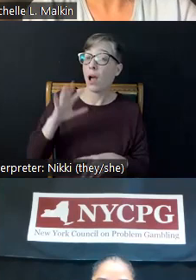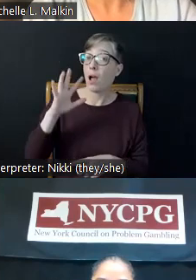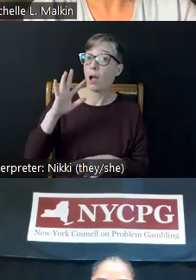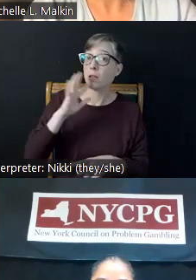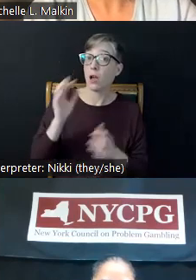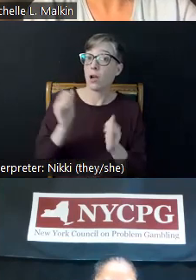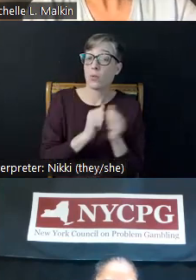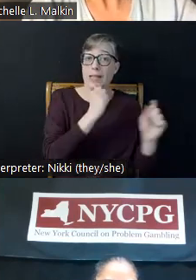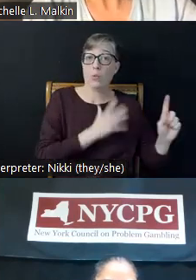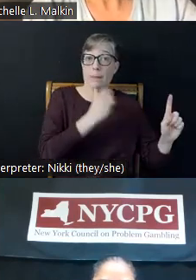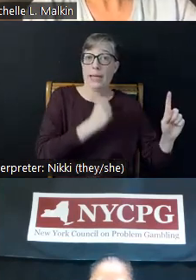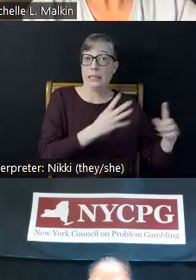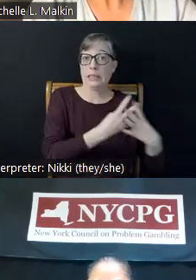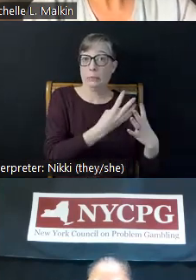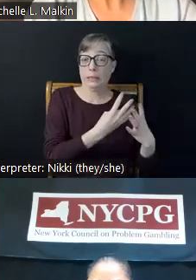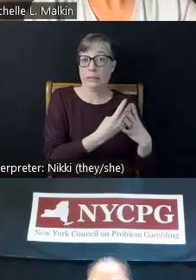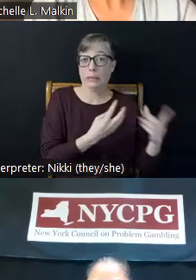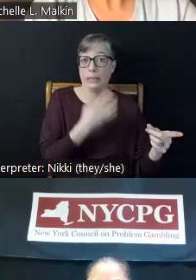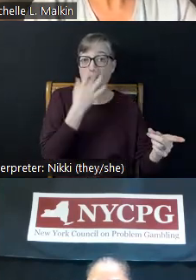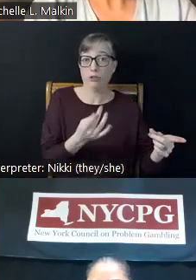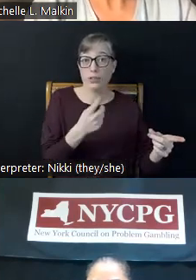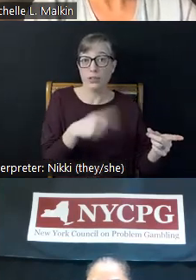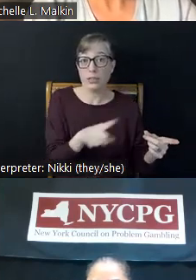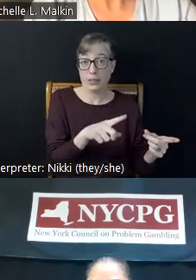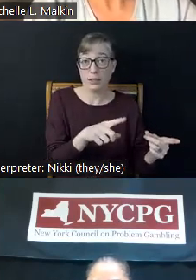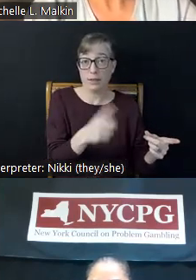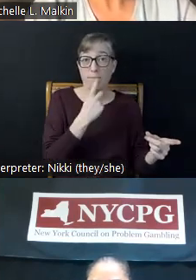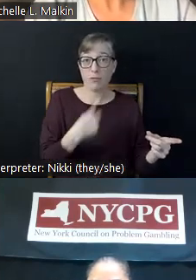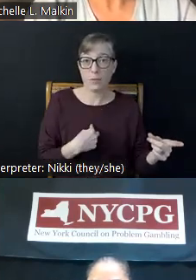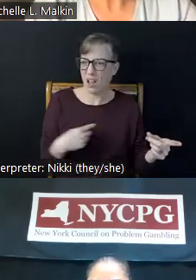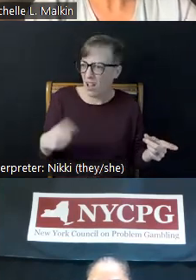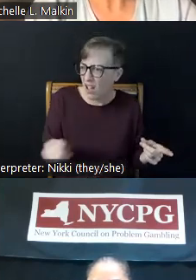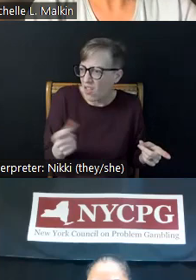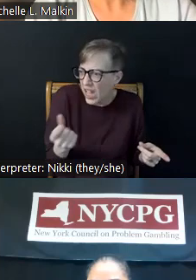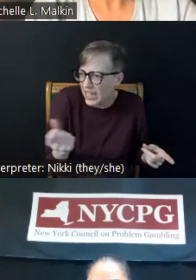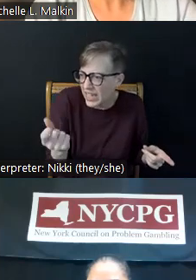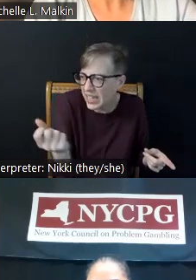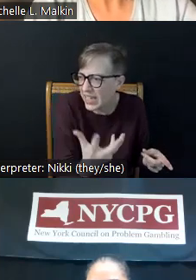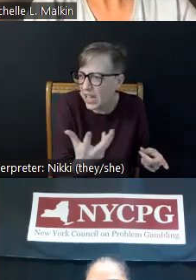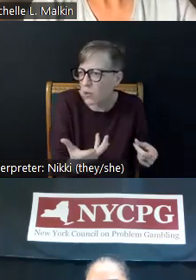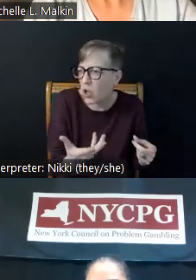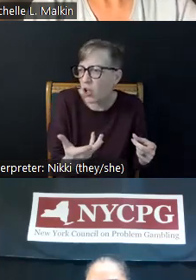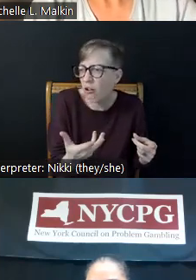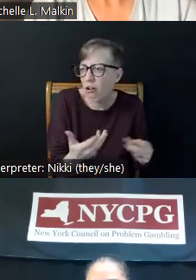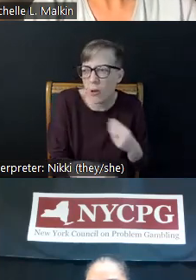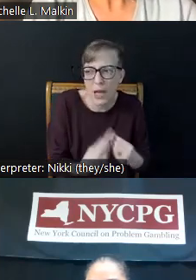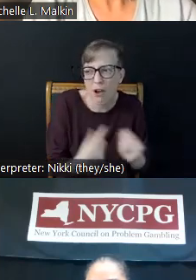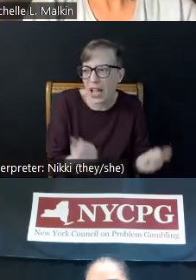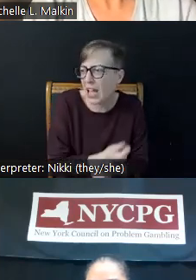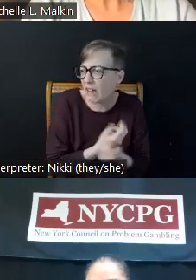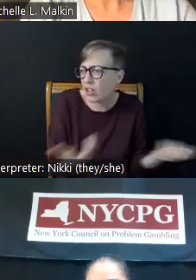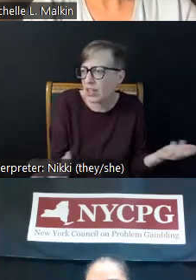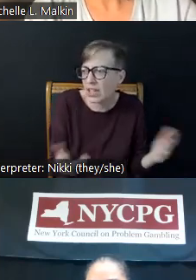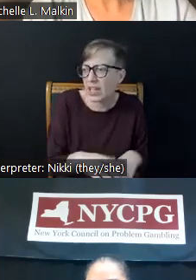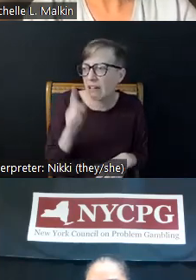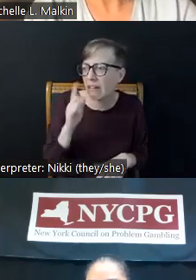corrections, it's been very interesting. They're like, oh, they literally gamble over everything, especially things like Survivor